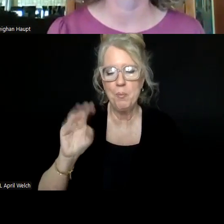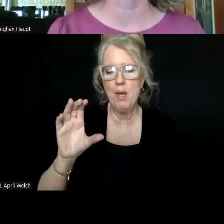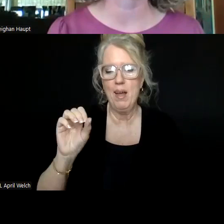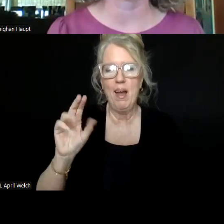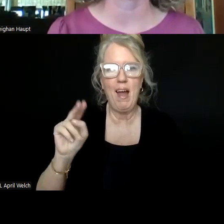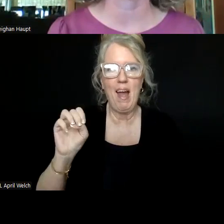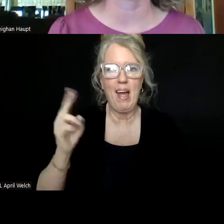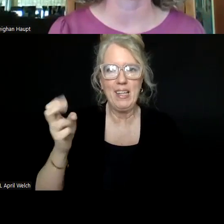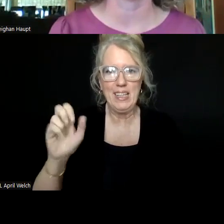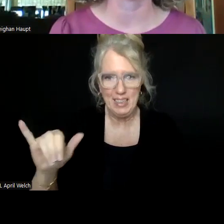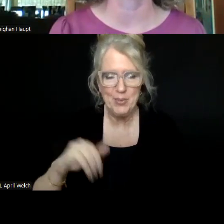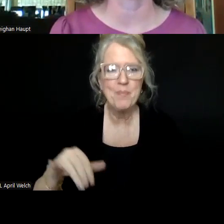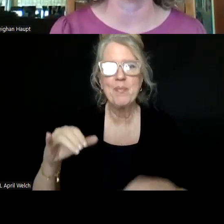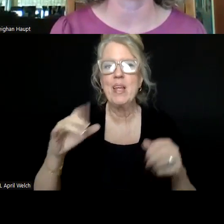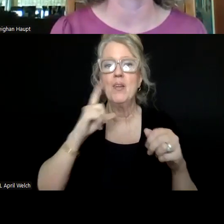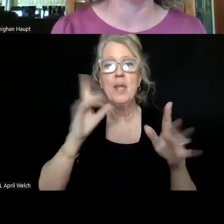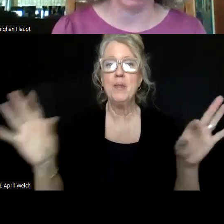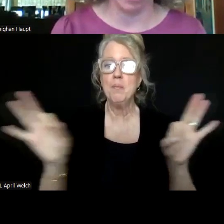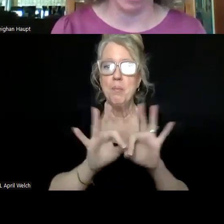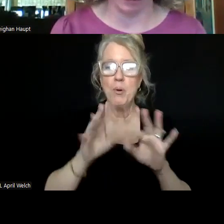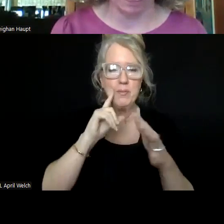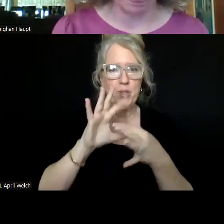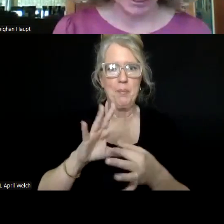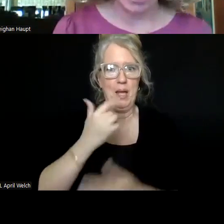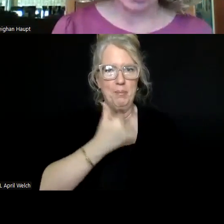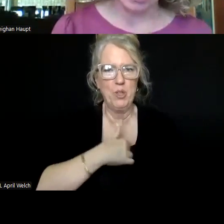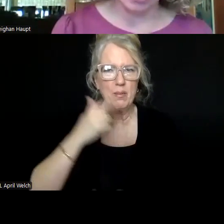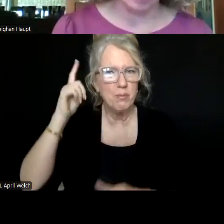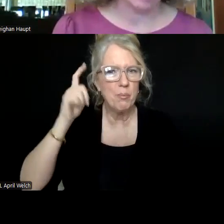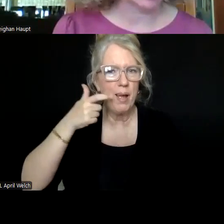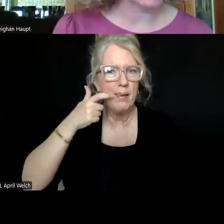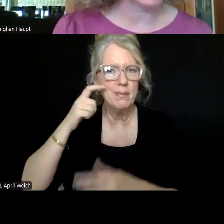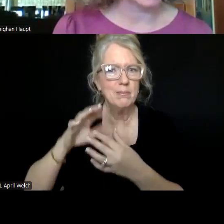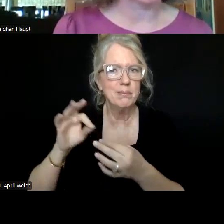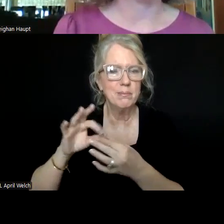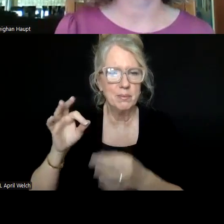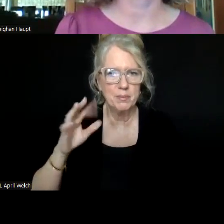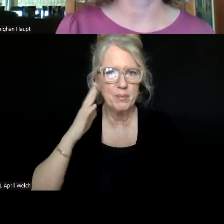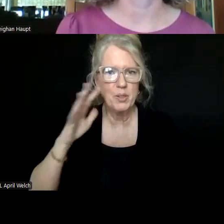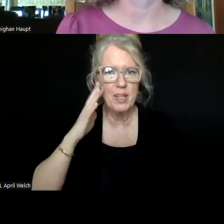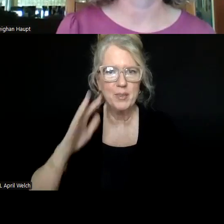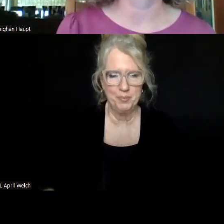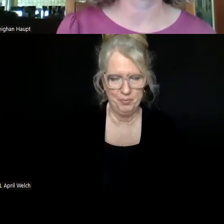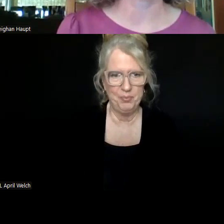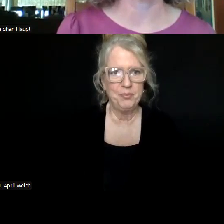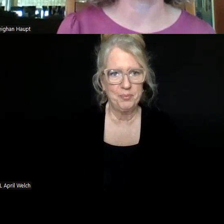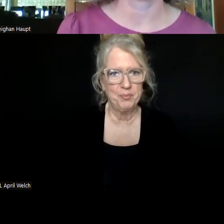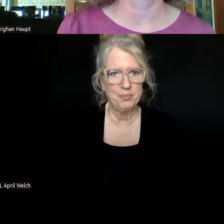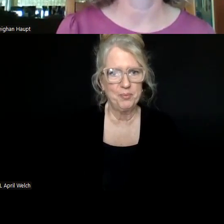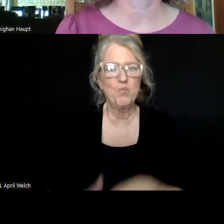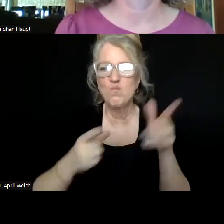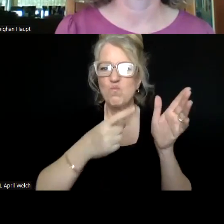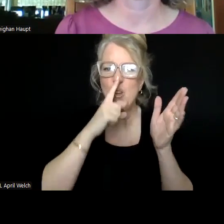and really talking about the importance of connection. Sorry for my phone. All right, so check that